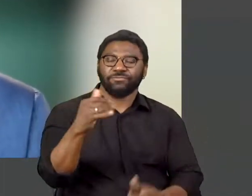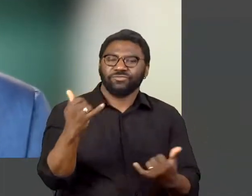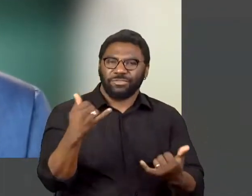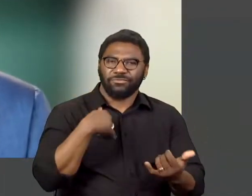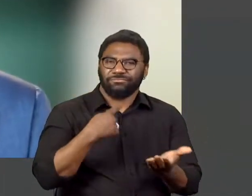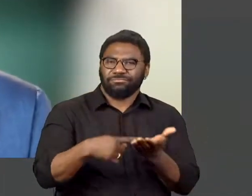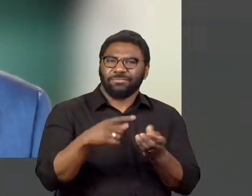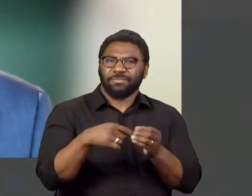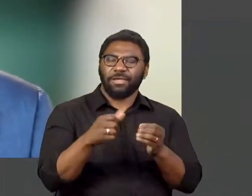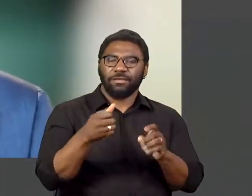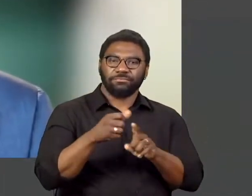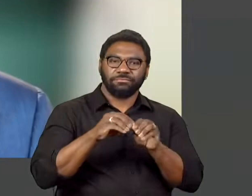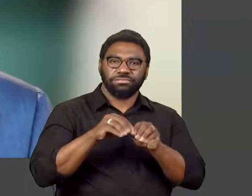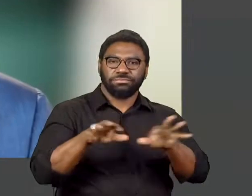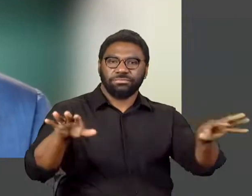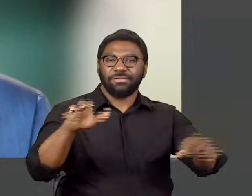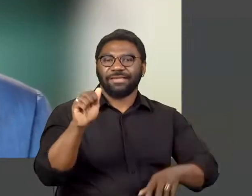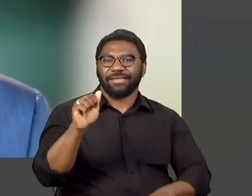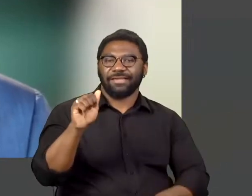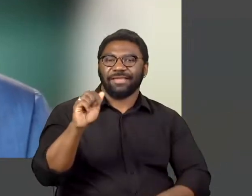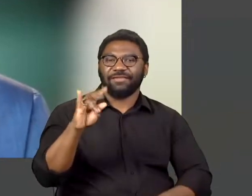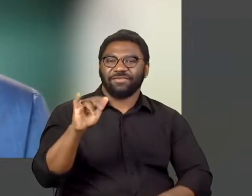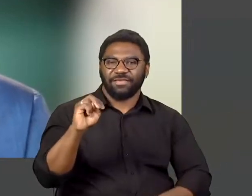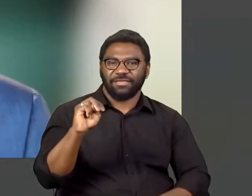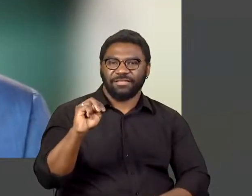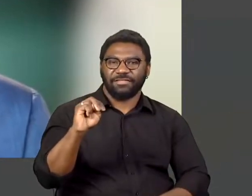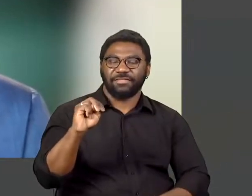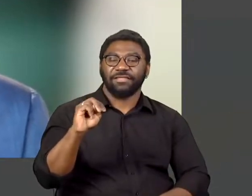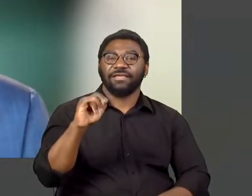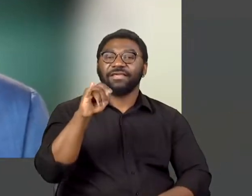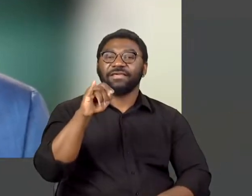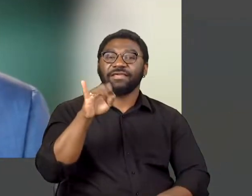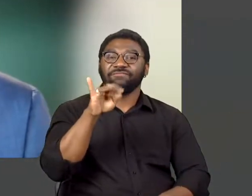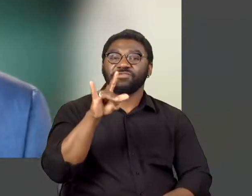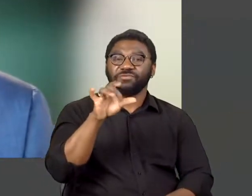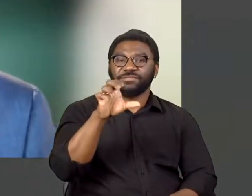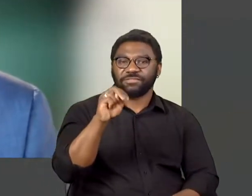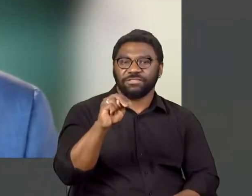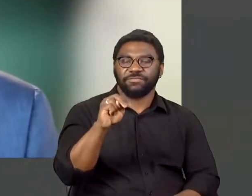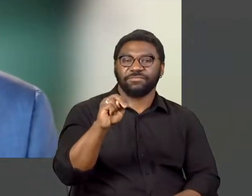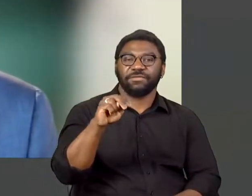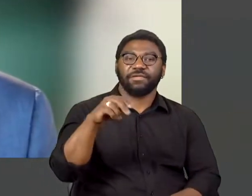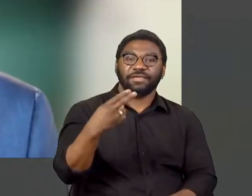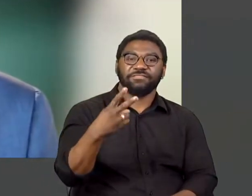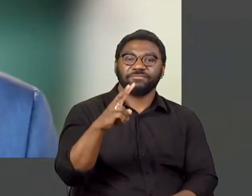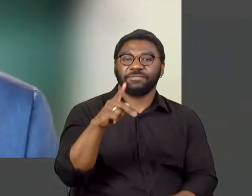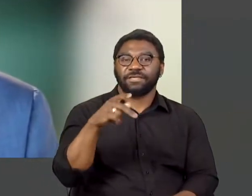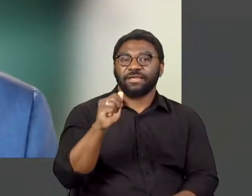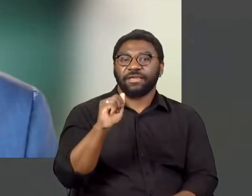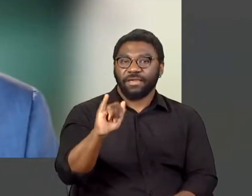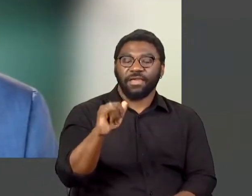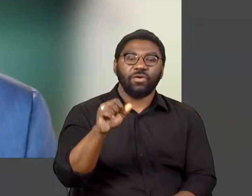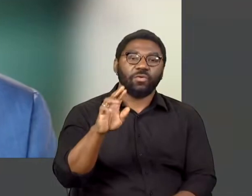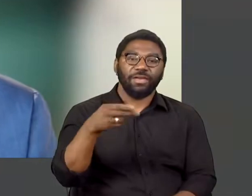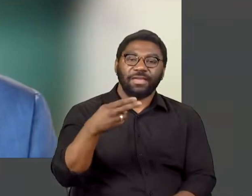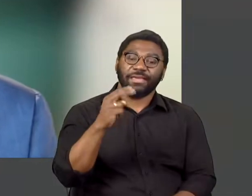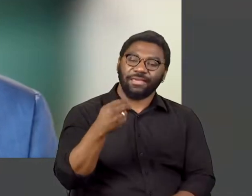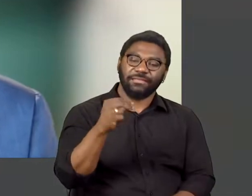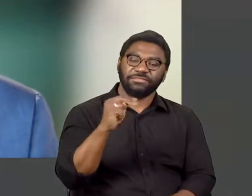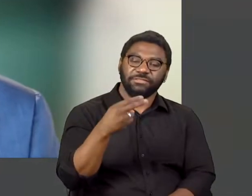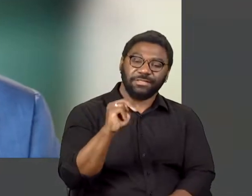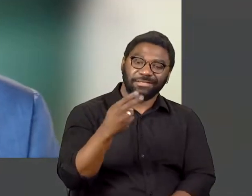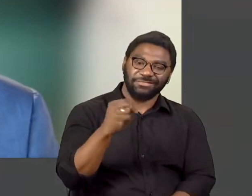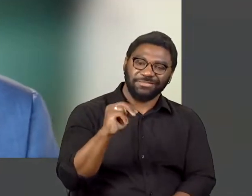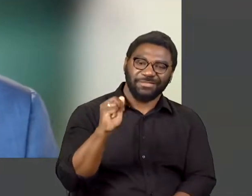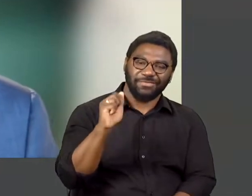influenza, sometimes called HPAI or H5N1, that was recently detected for the first time in dairy cattle.